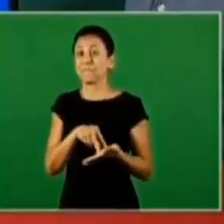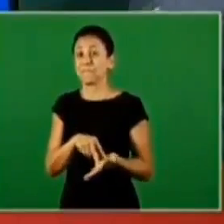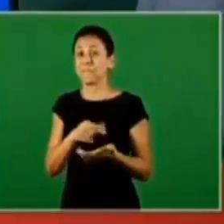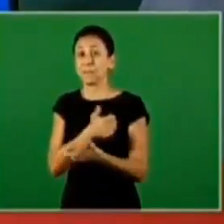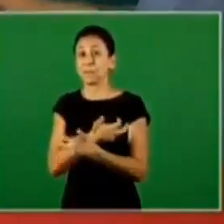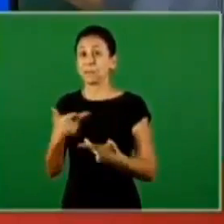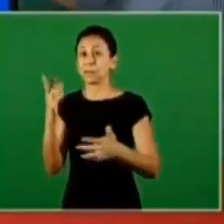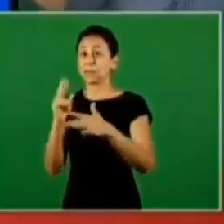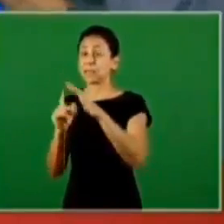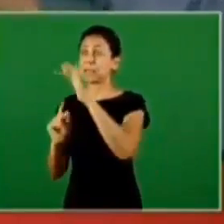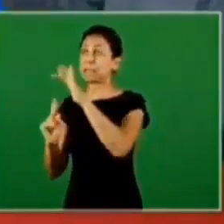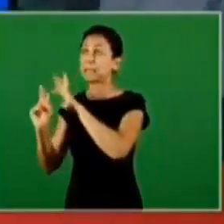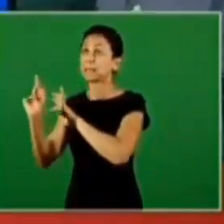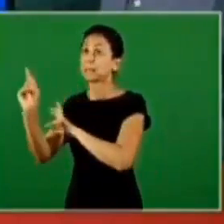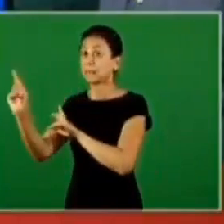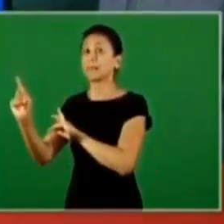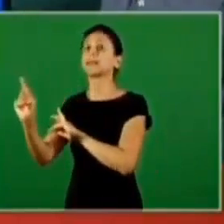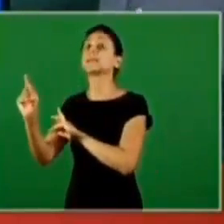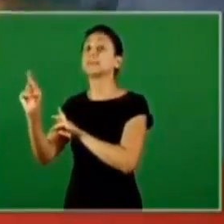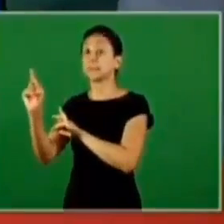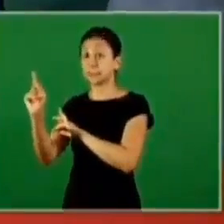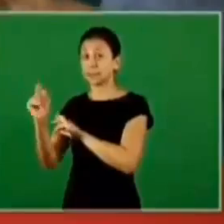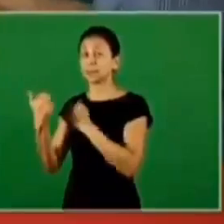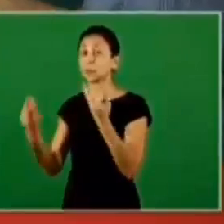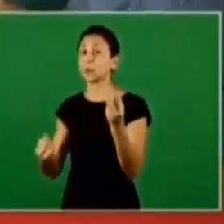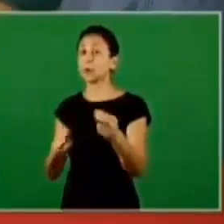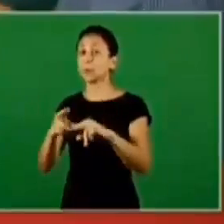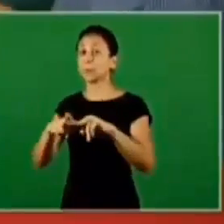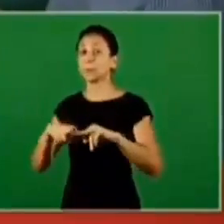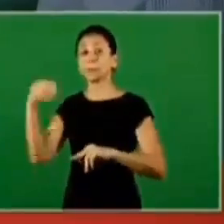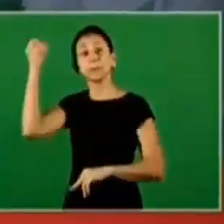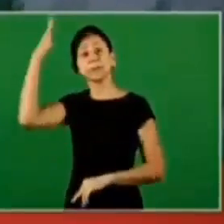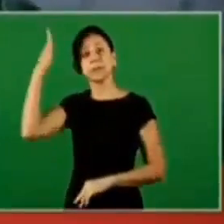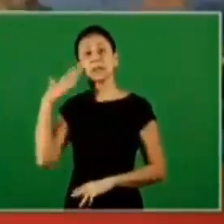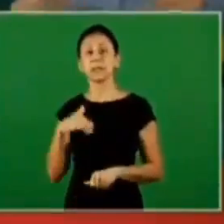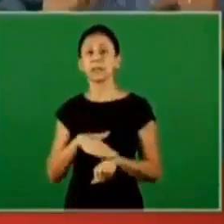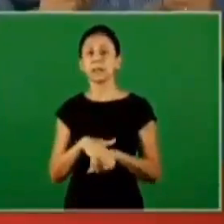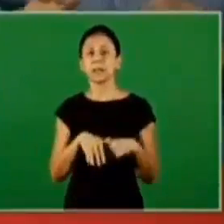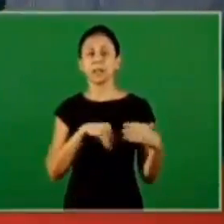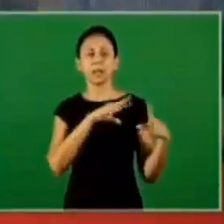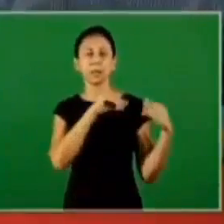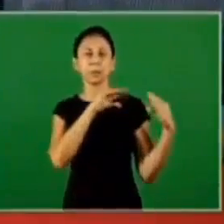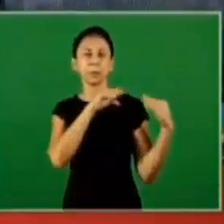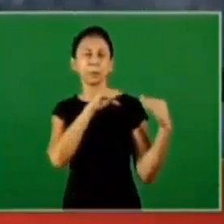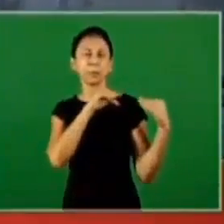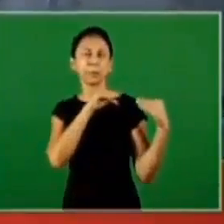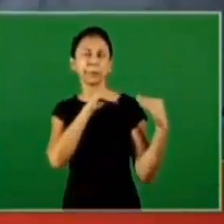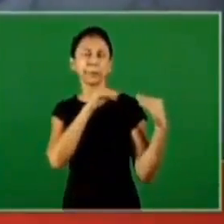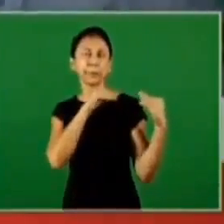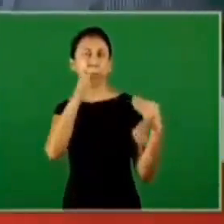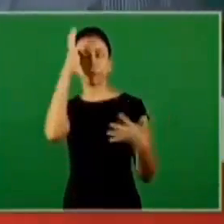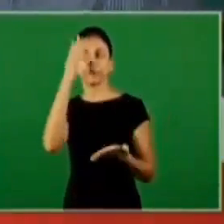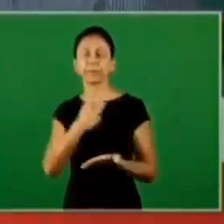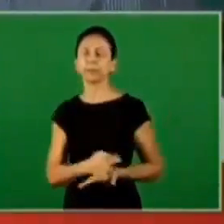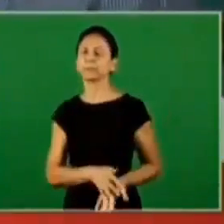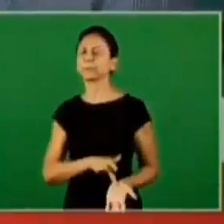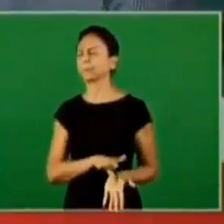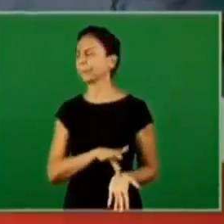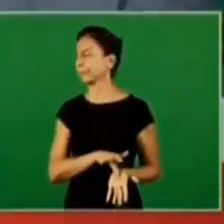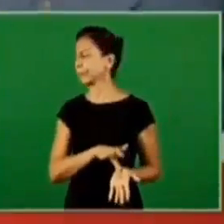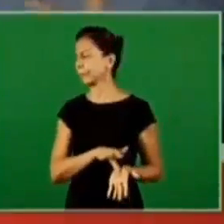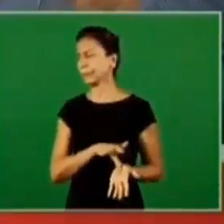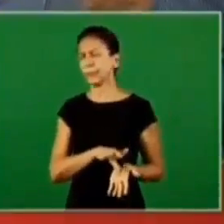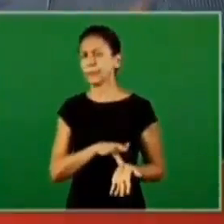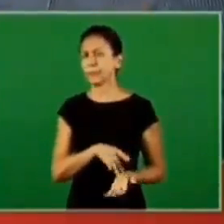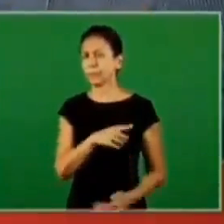it's based on eternity. It comes through revelation. It's not something that a conversation I have filled with faith. It's just